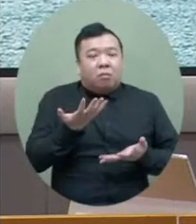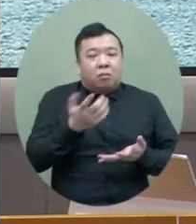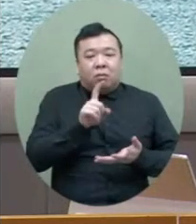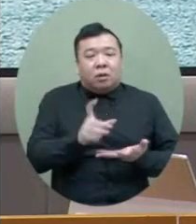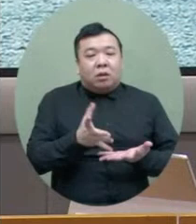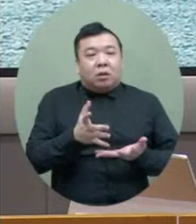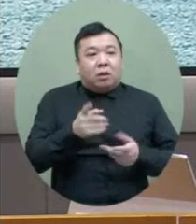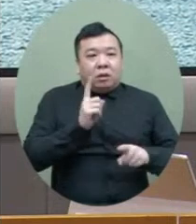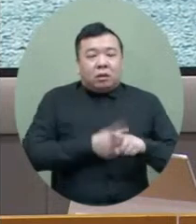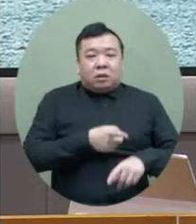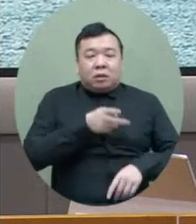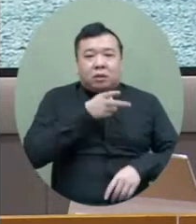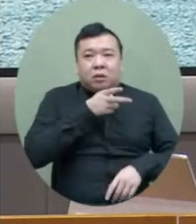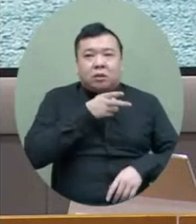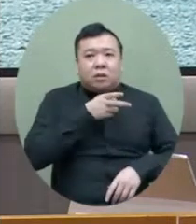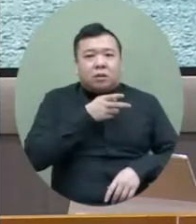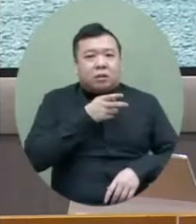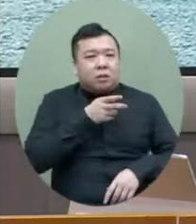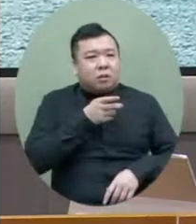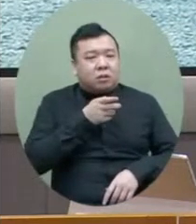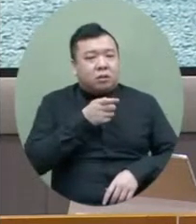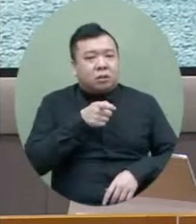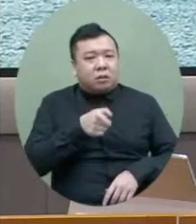I don't know about the situation.